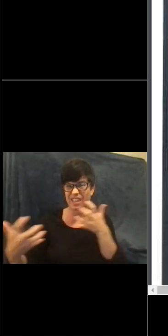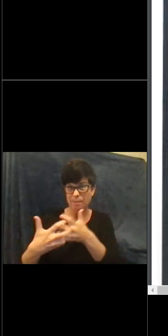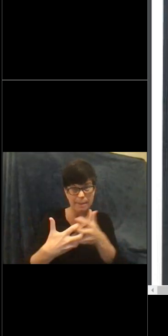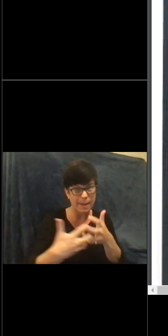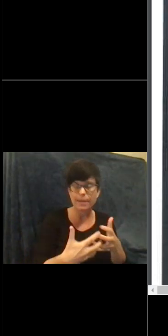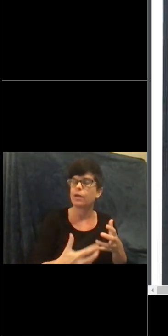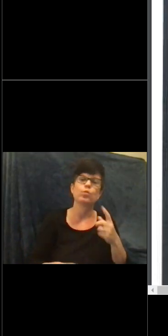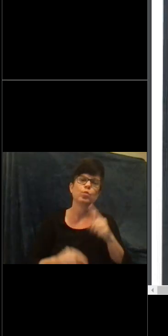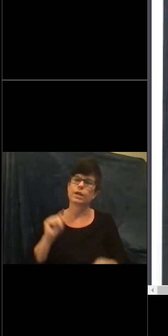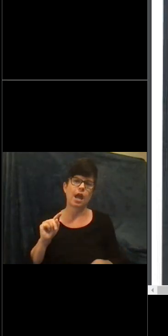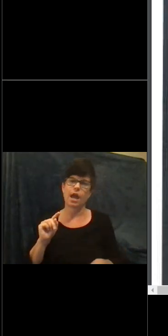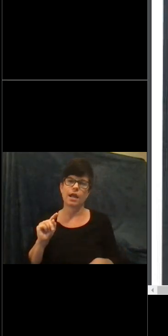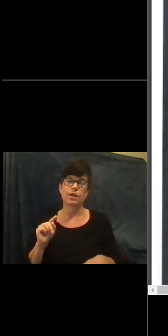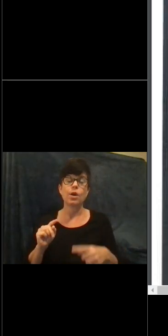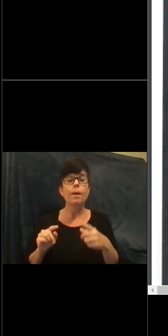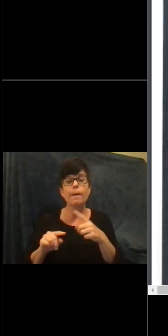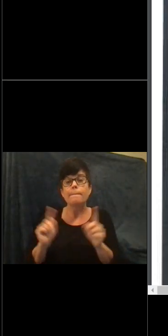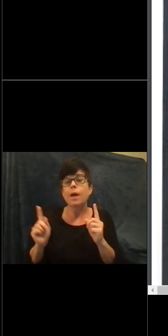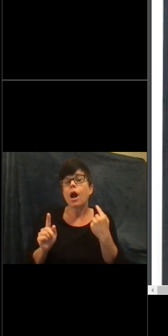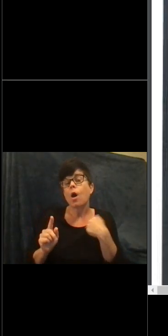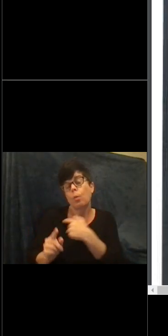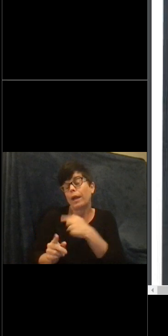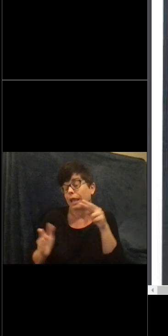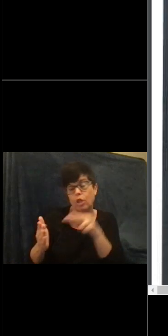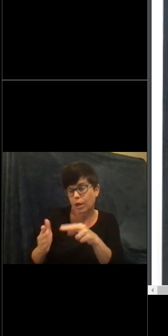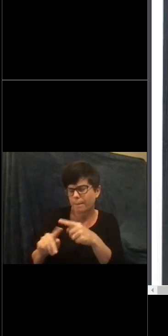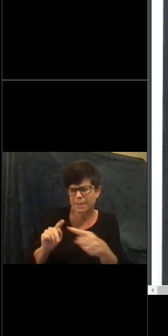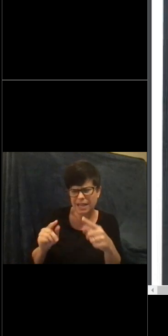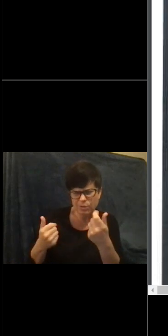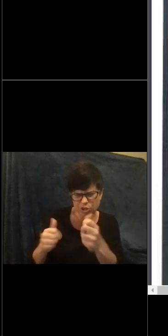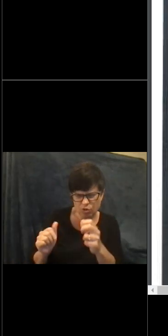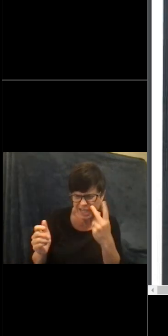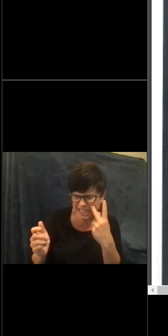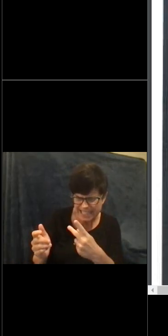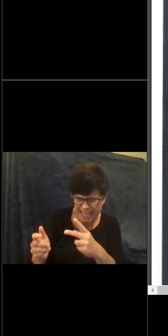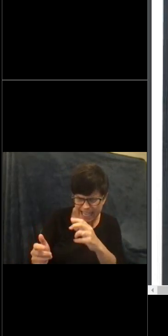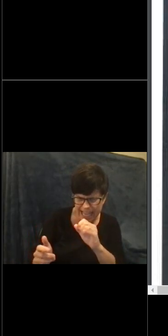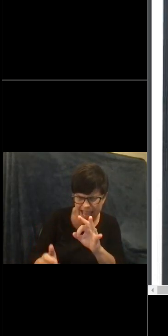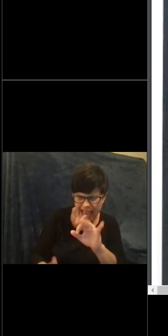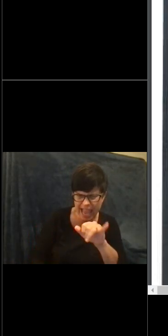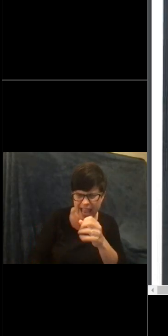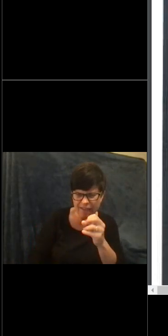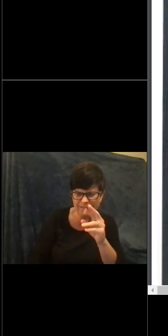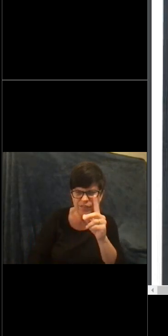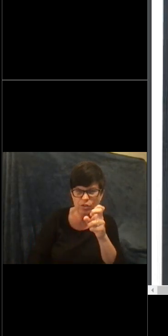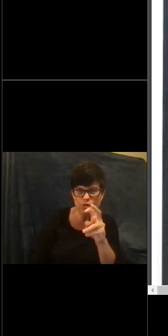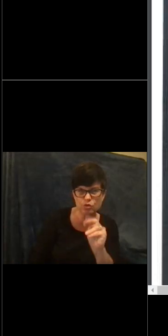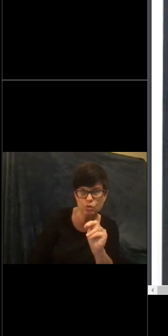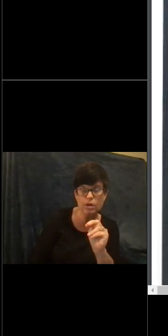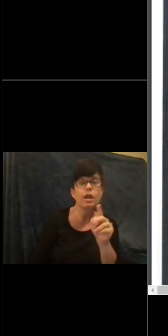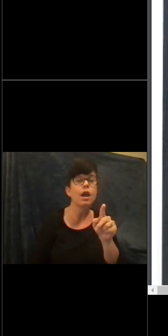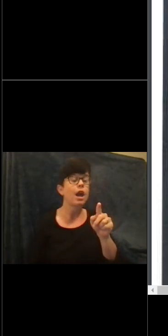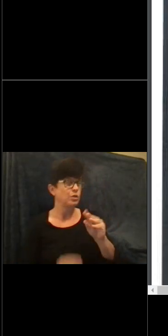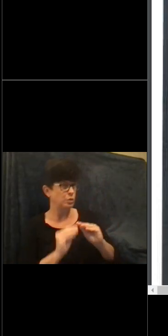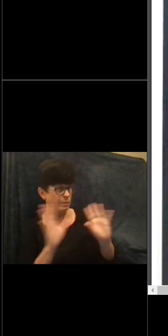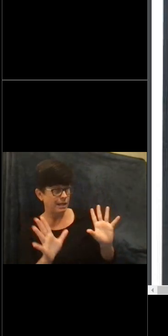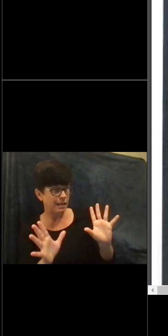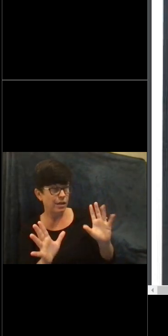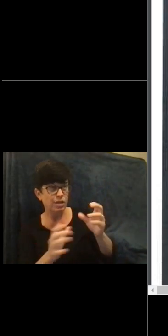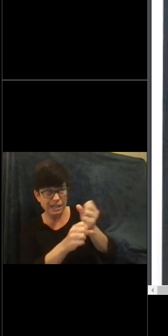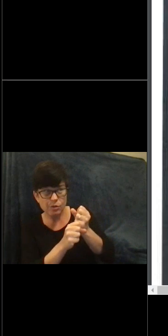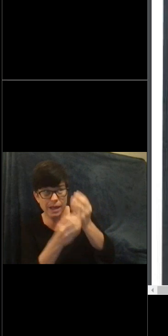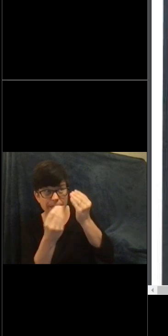So, but we'll look at it for sure. I'm trying to see if Jordan has, it can. Just to be clear, can you get that